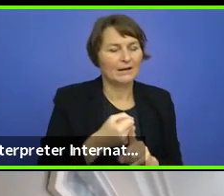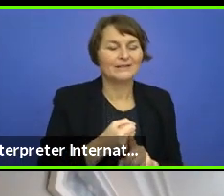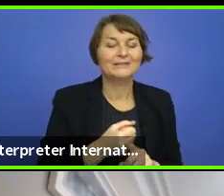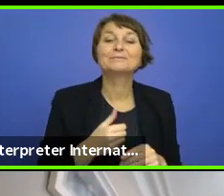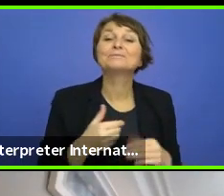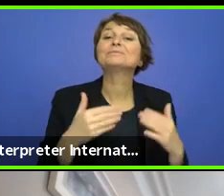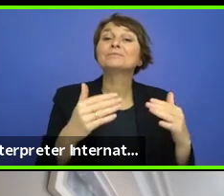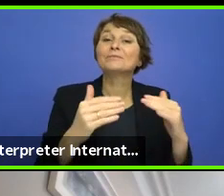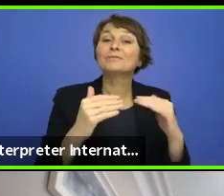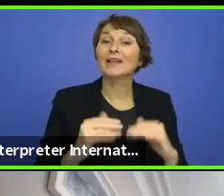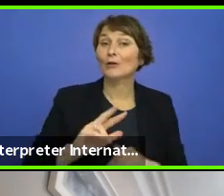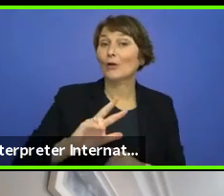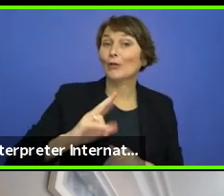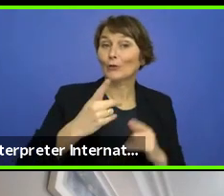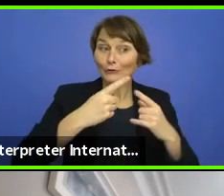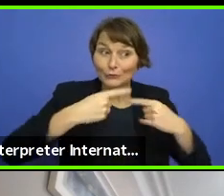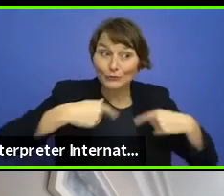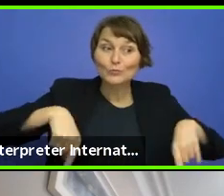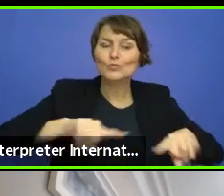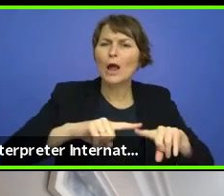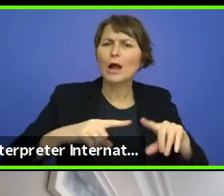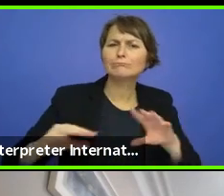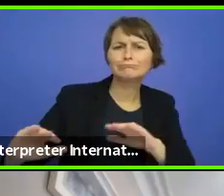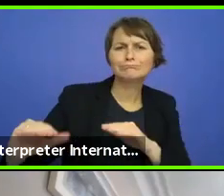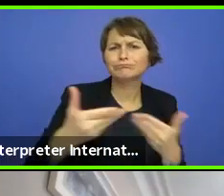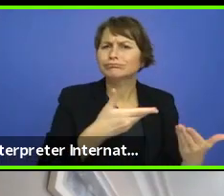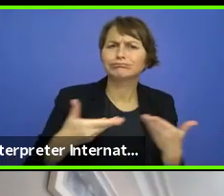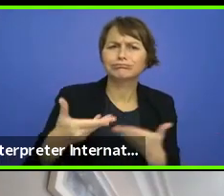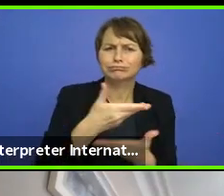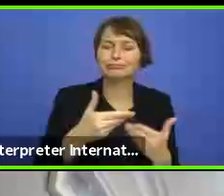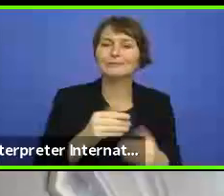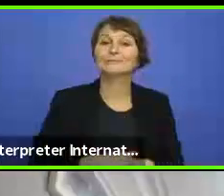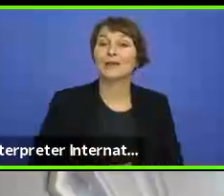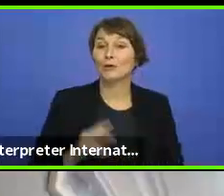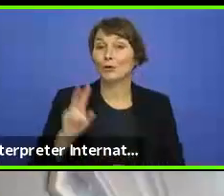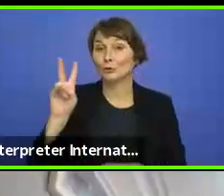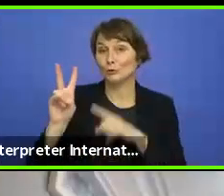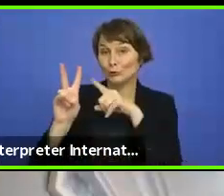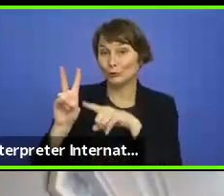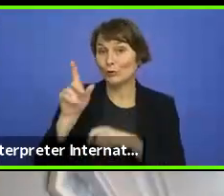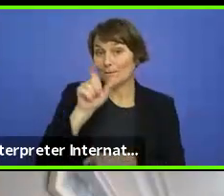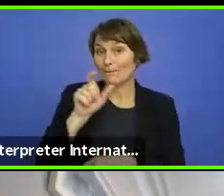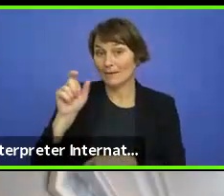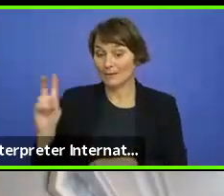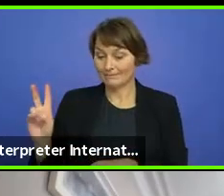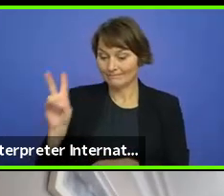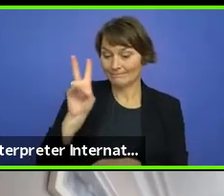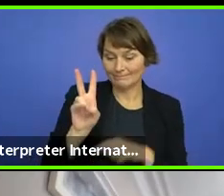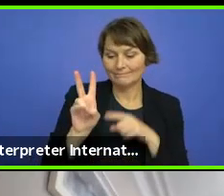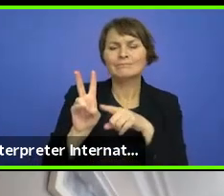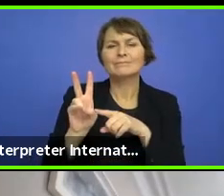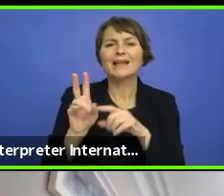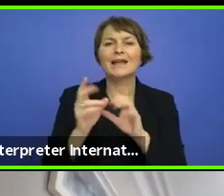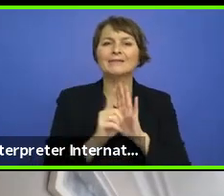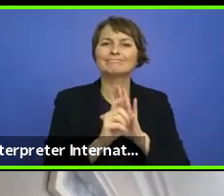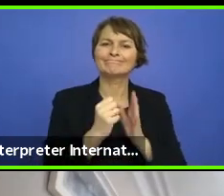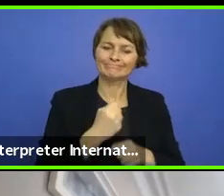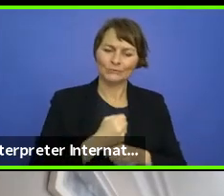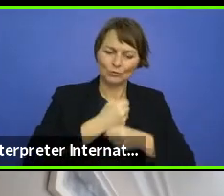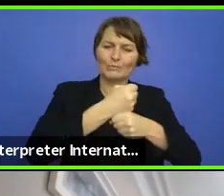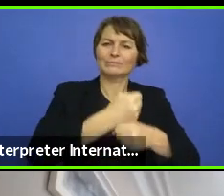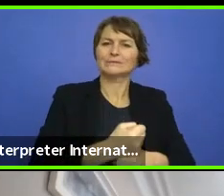had the chance to have with us two representatives of the European Parliament and two representatives